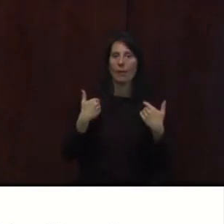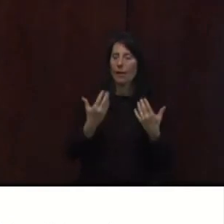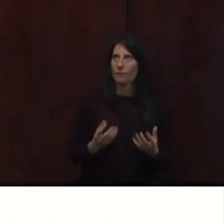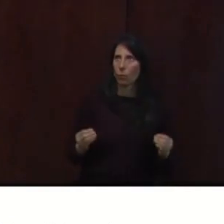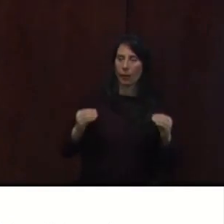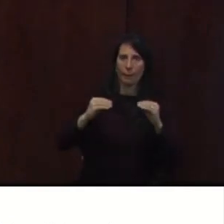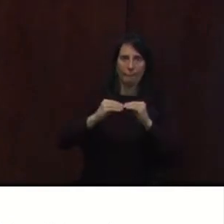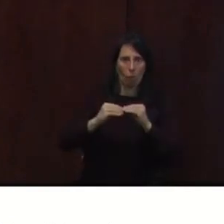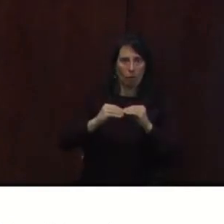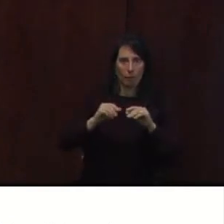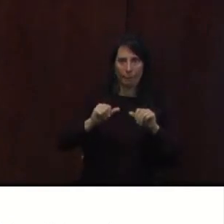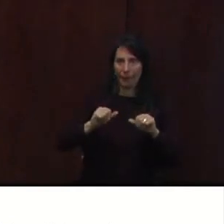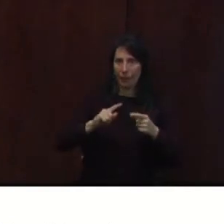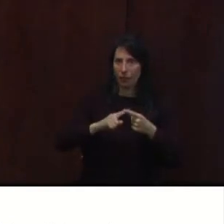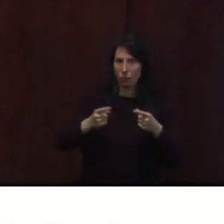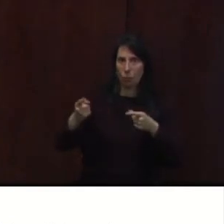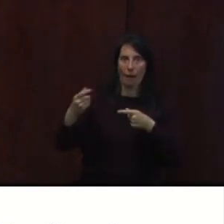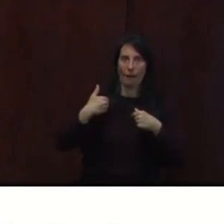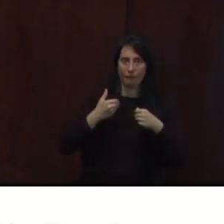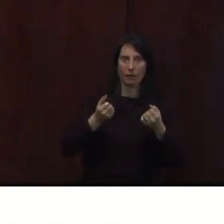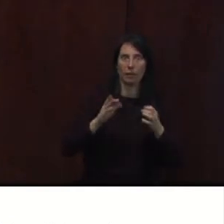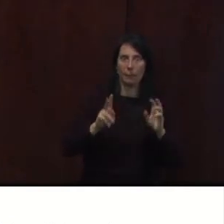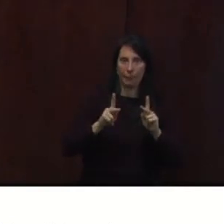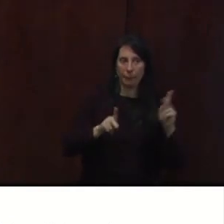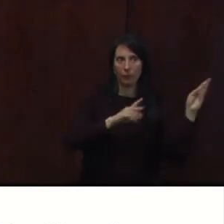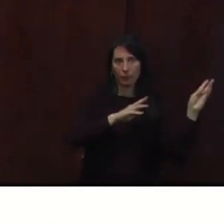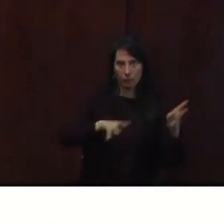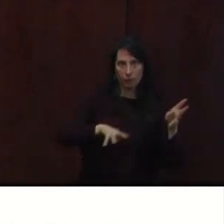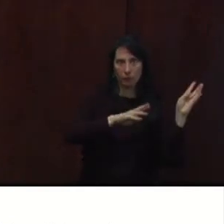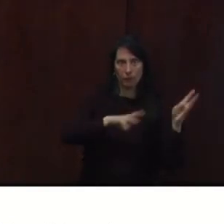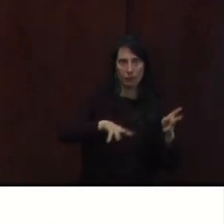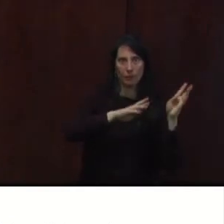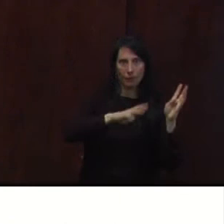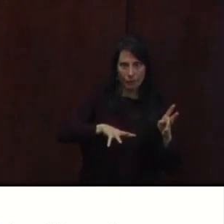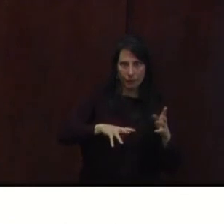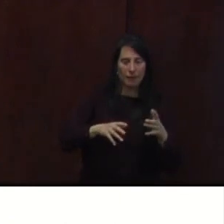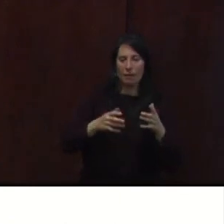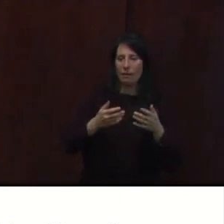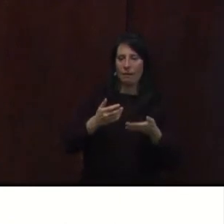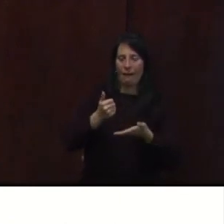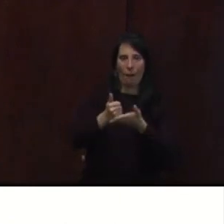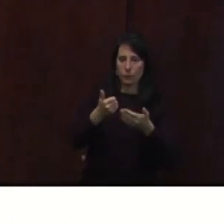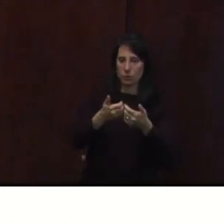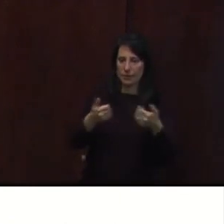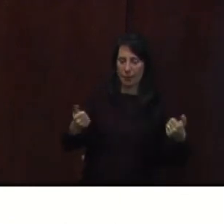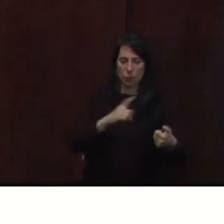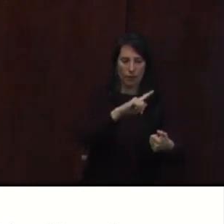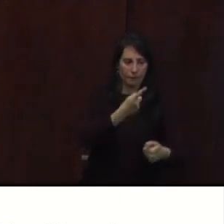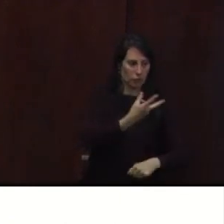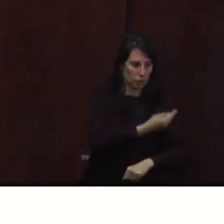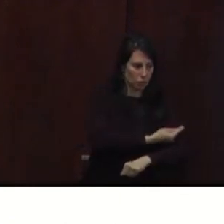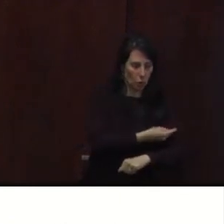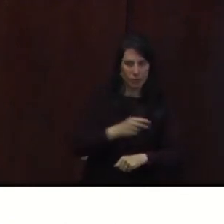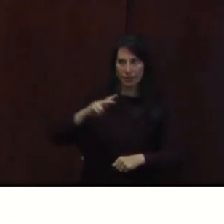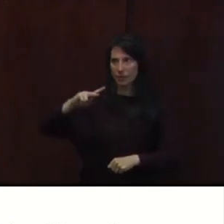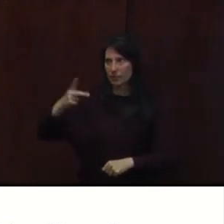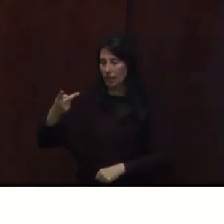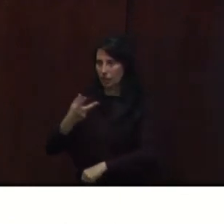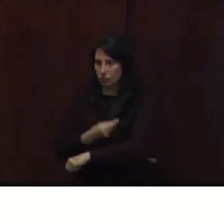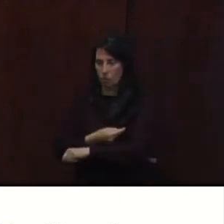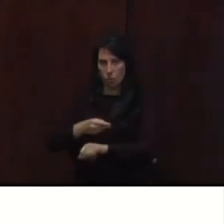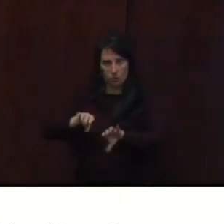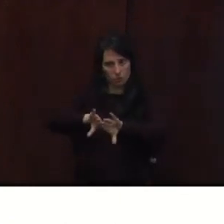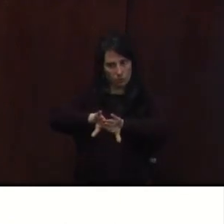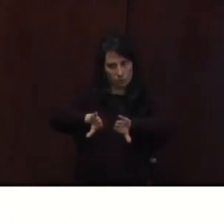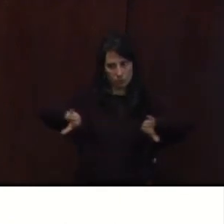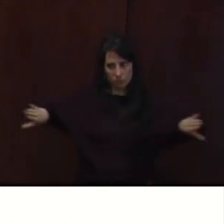Fletch will talk about shortly. So this, in anticipation of lots of vaccine coming to this community, we are trying to make sure